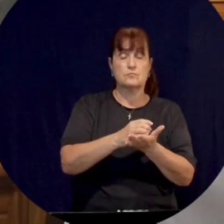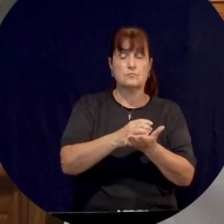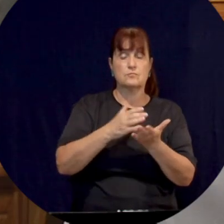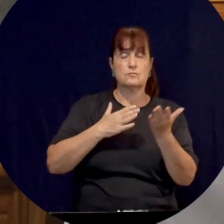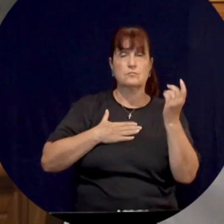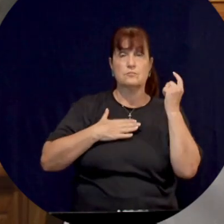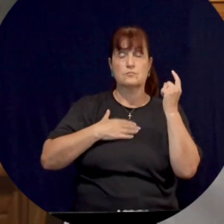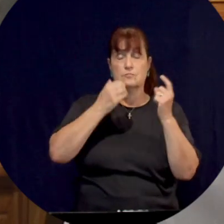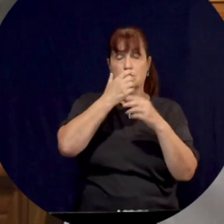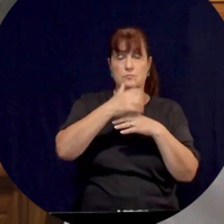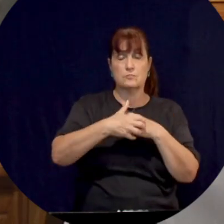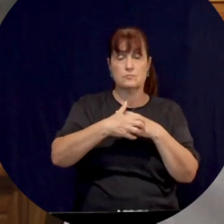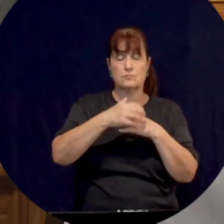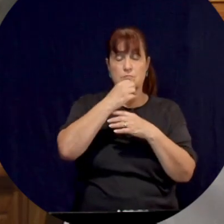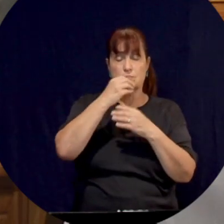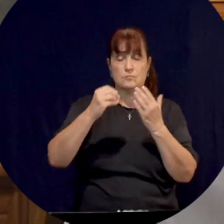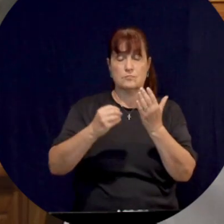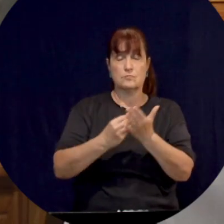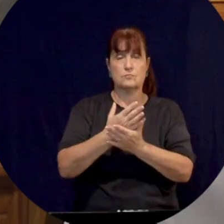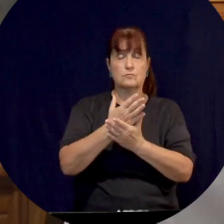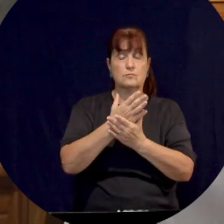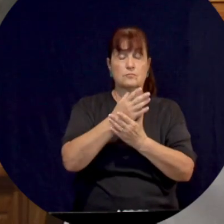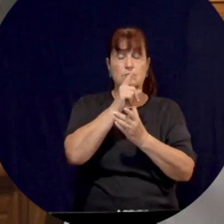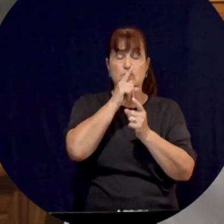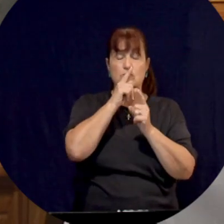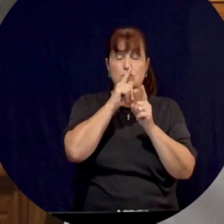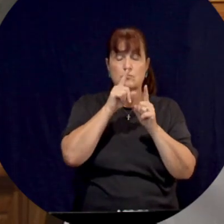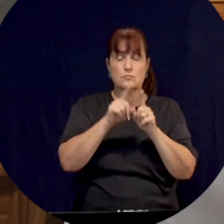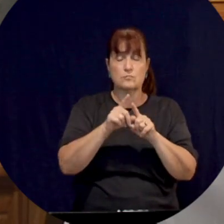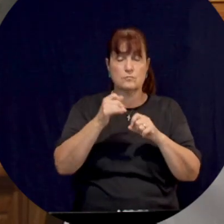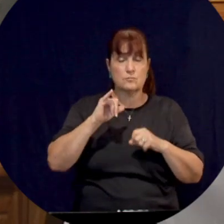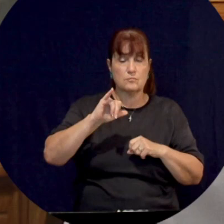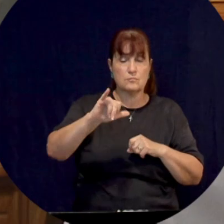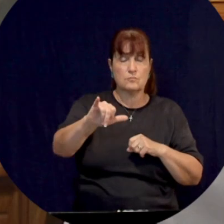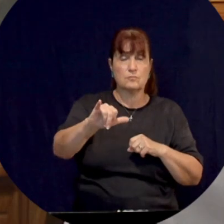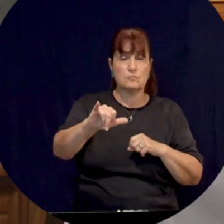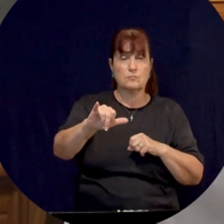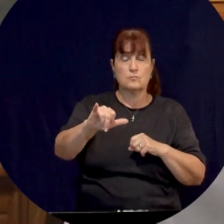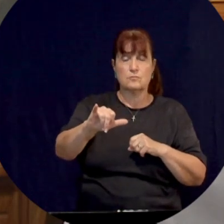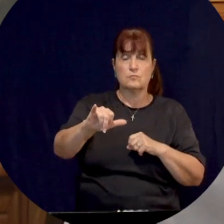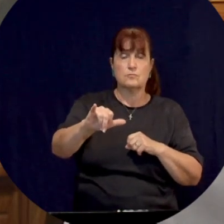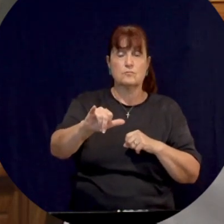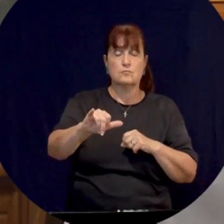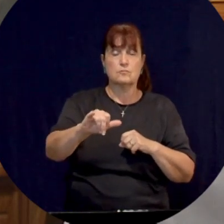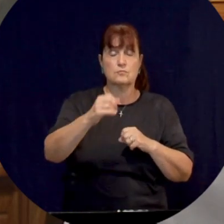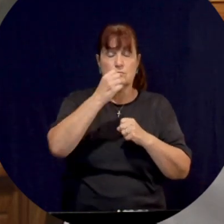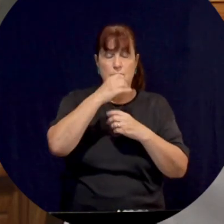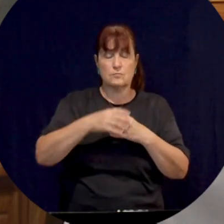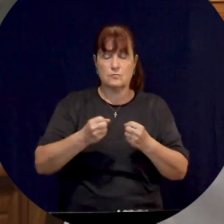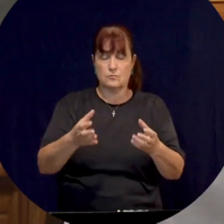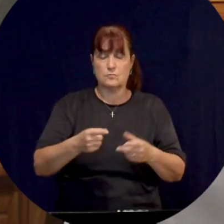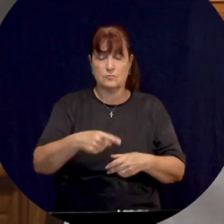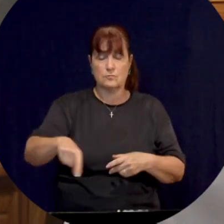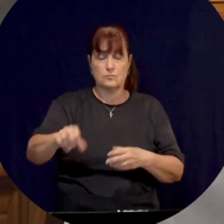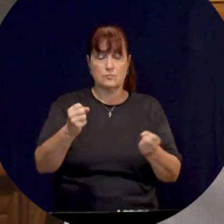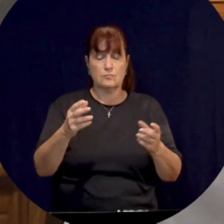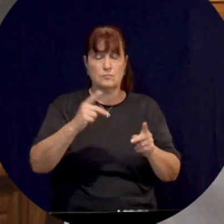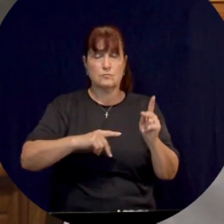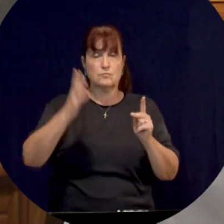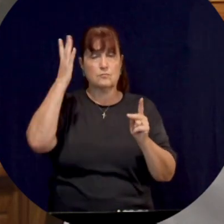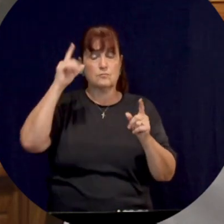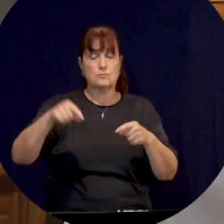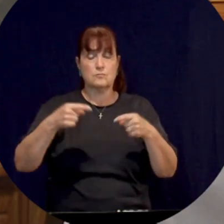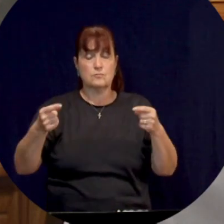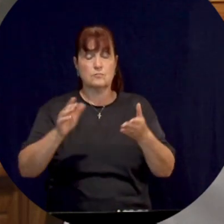the chalice of my blood of the new and eternal covenant, which will be poured out for you and for many for